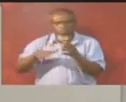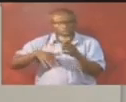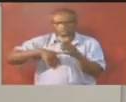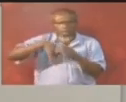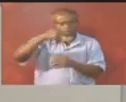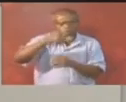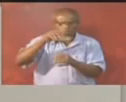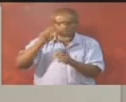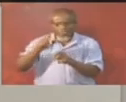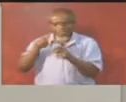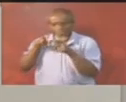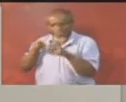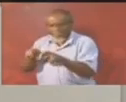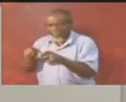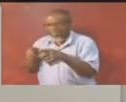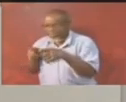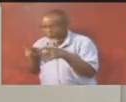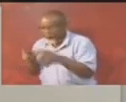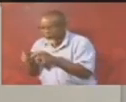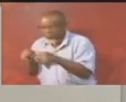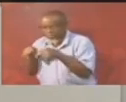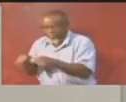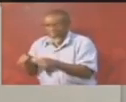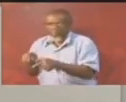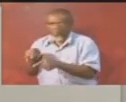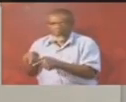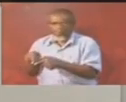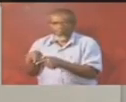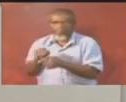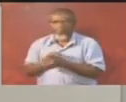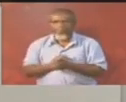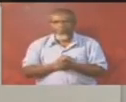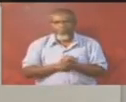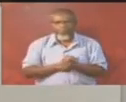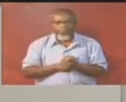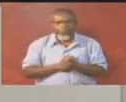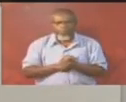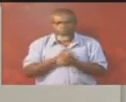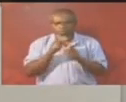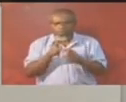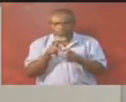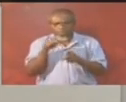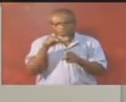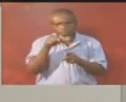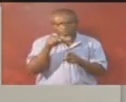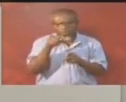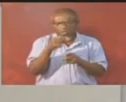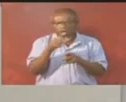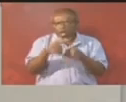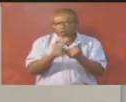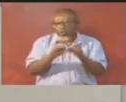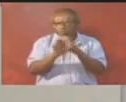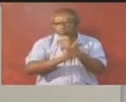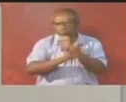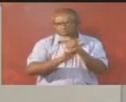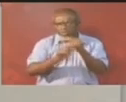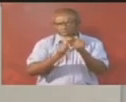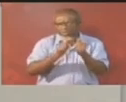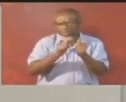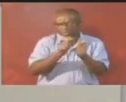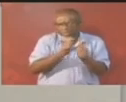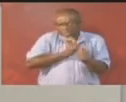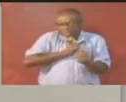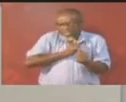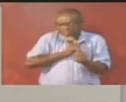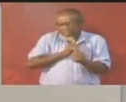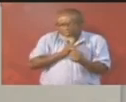and recommend for individuals to protect themselves in their households. Unfortunately, this never seems to translate itself into